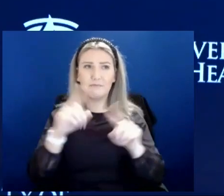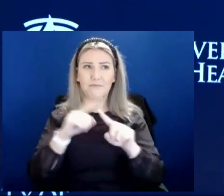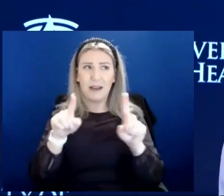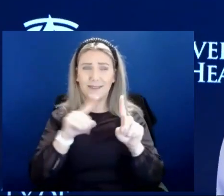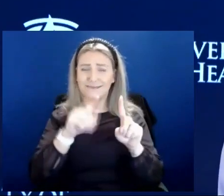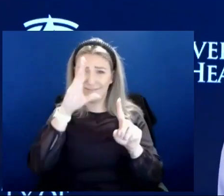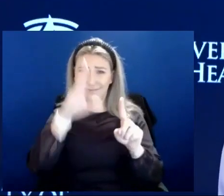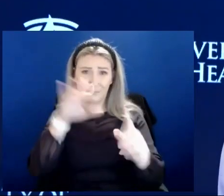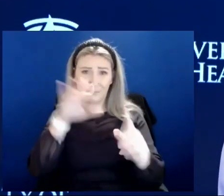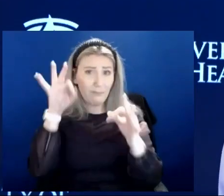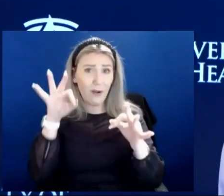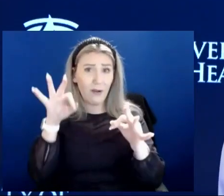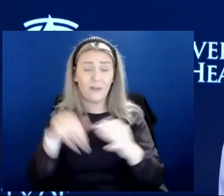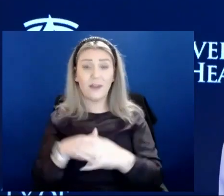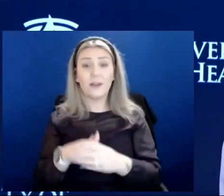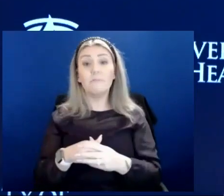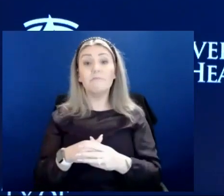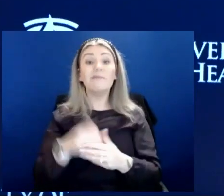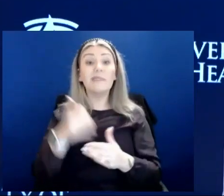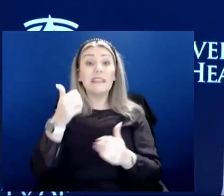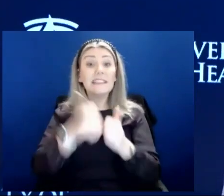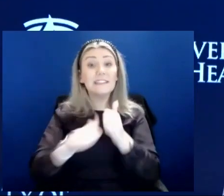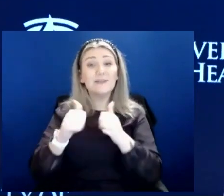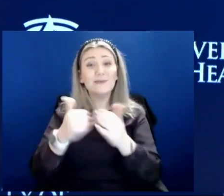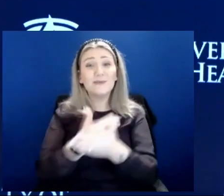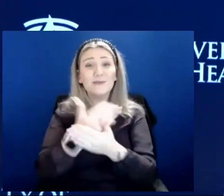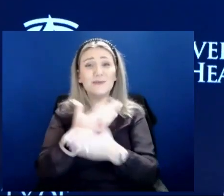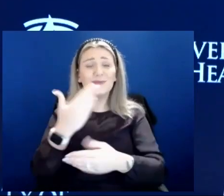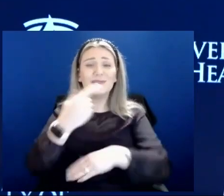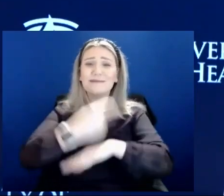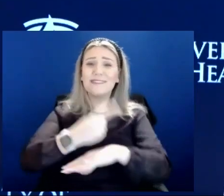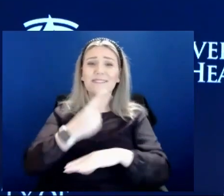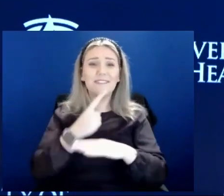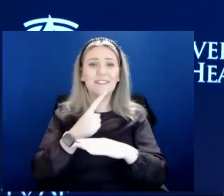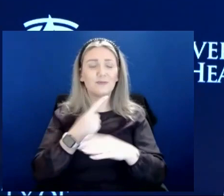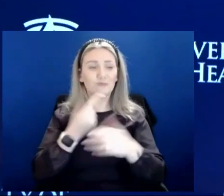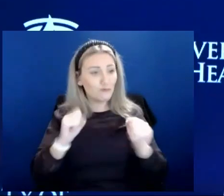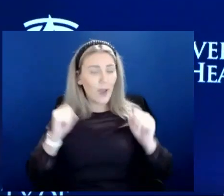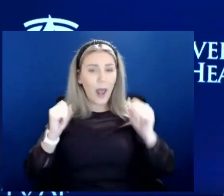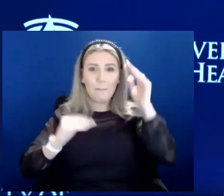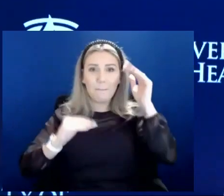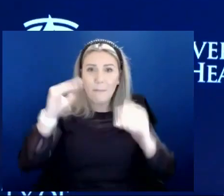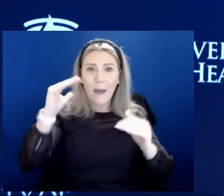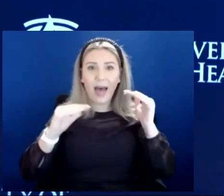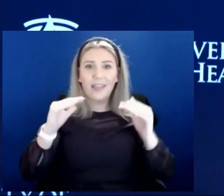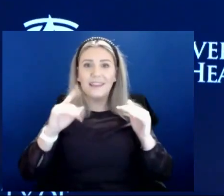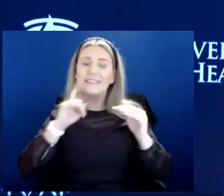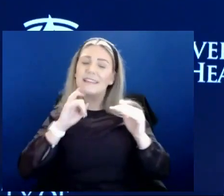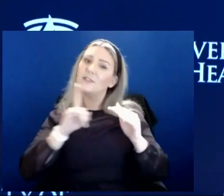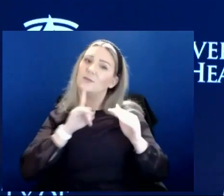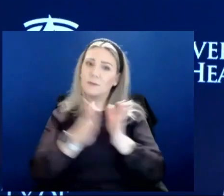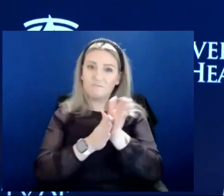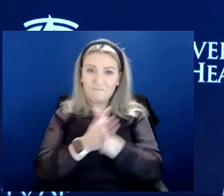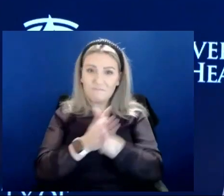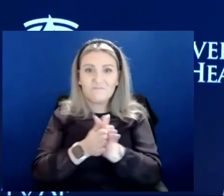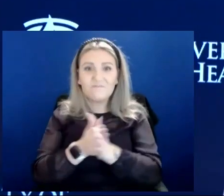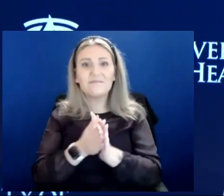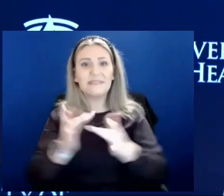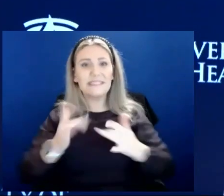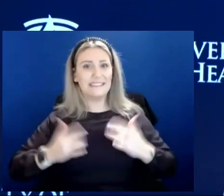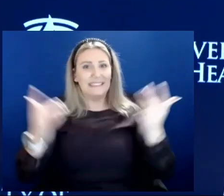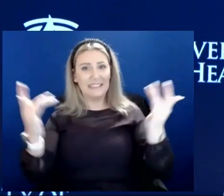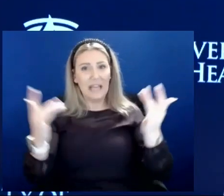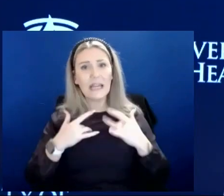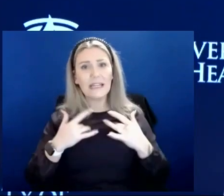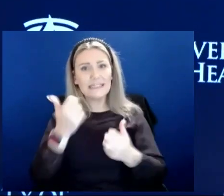But every new day is a new day to try to balance that. And I find that really invigorating and exciting, that each day